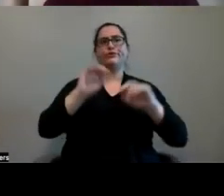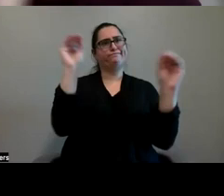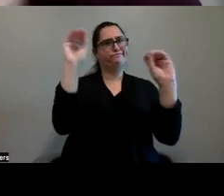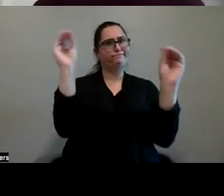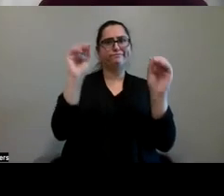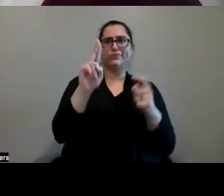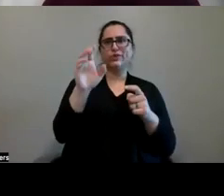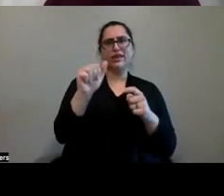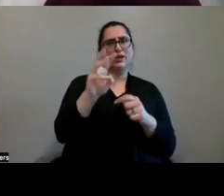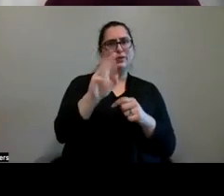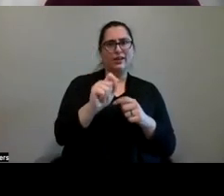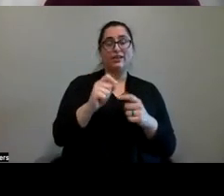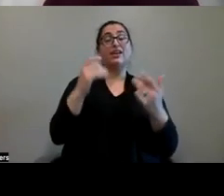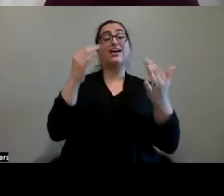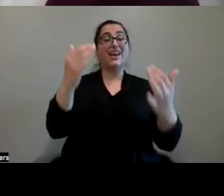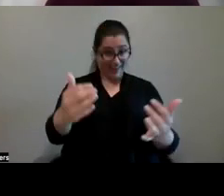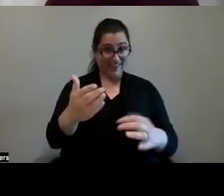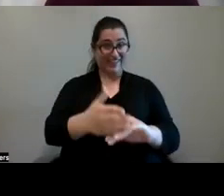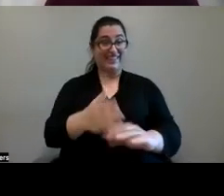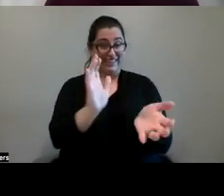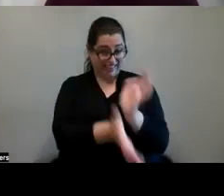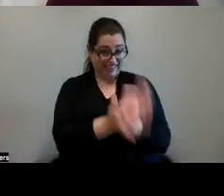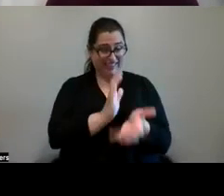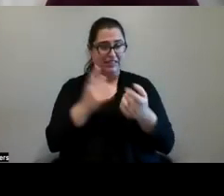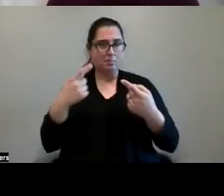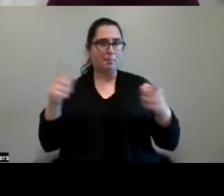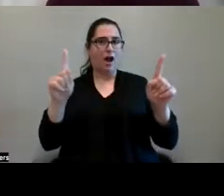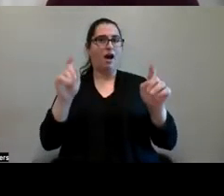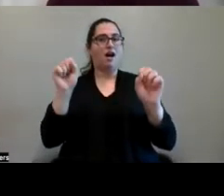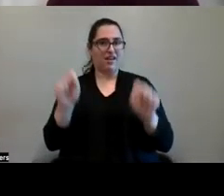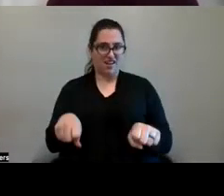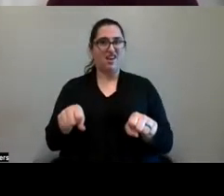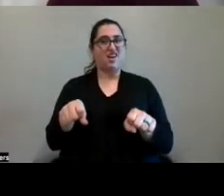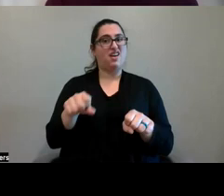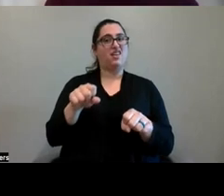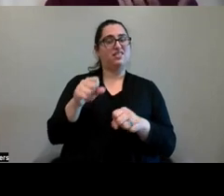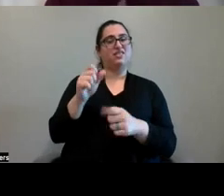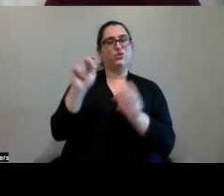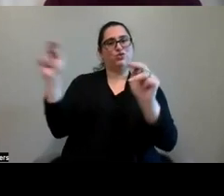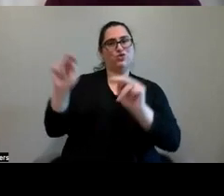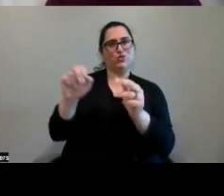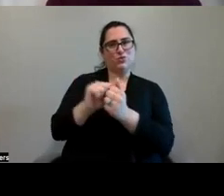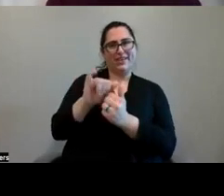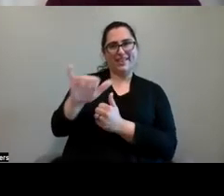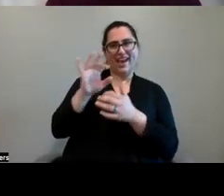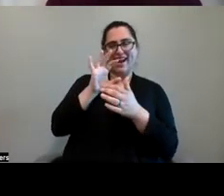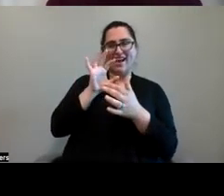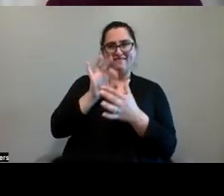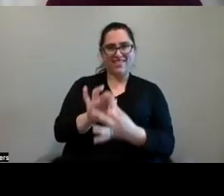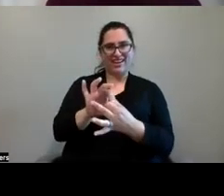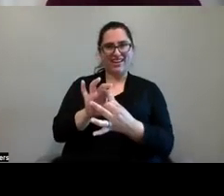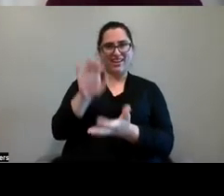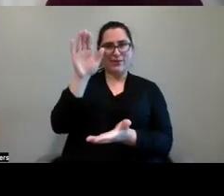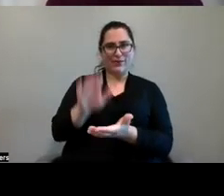to exhibiting some neutralization in the affinity-matured version, which we think is mediated by